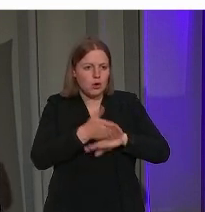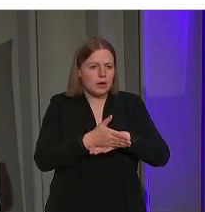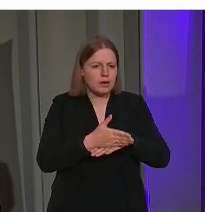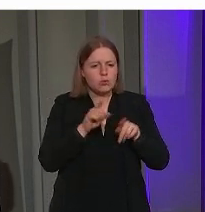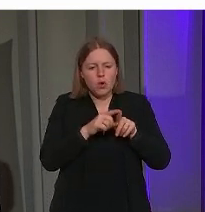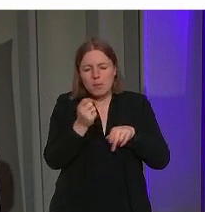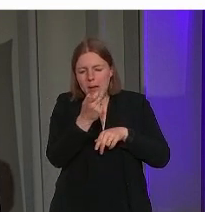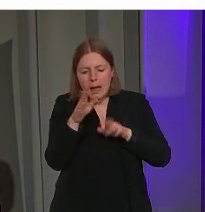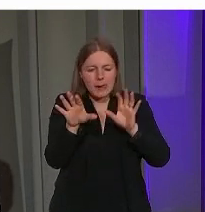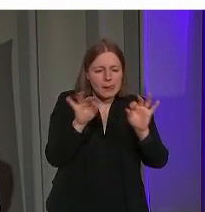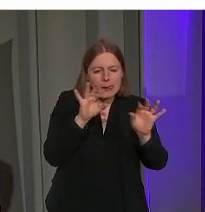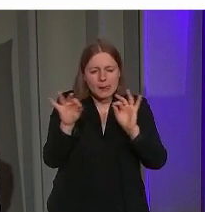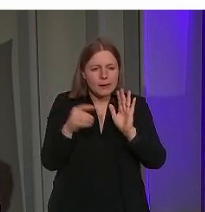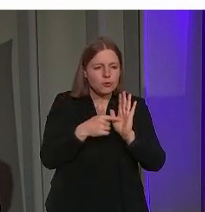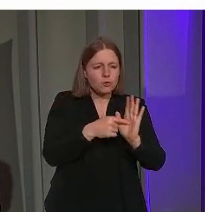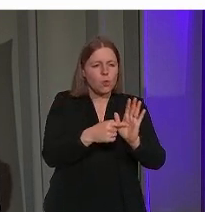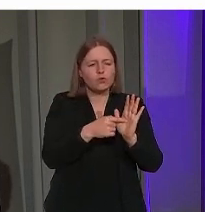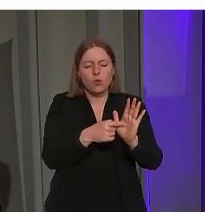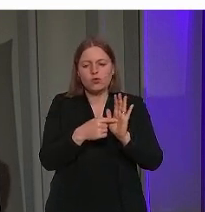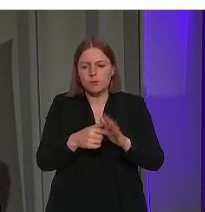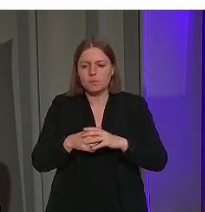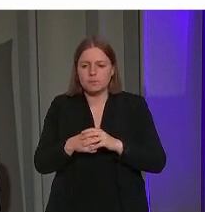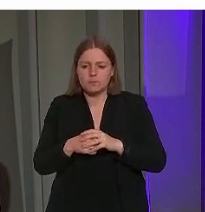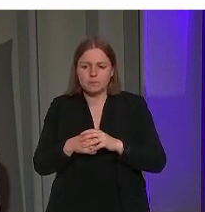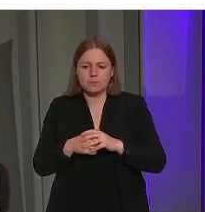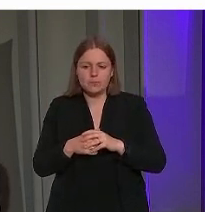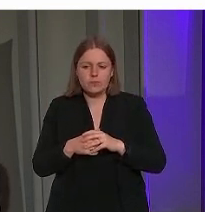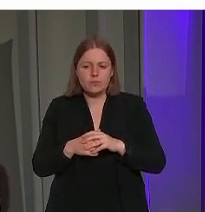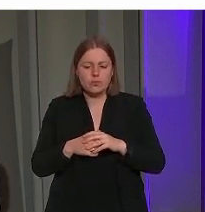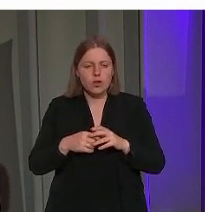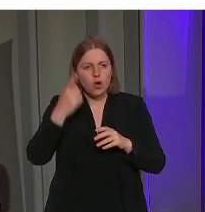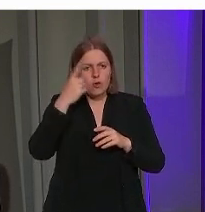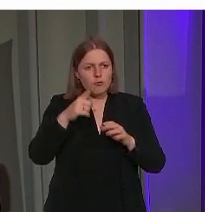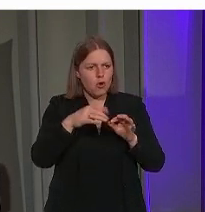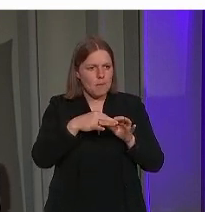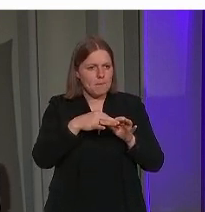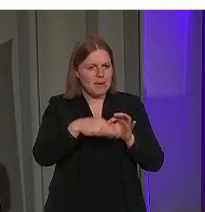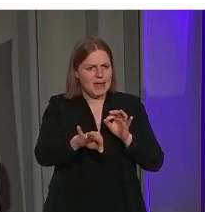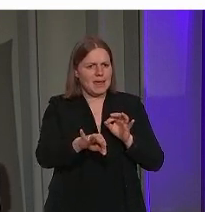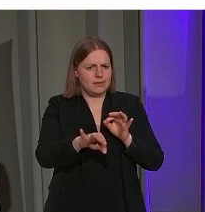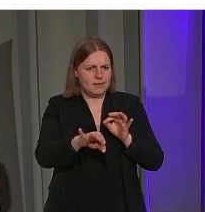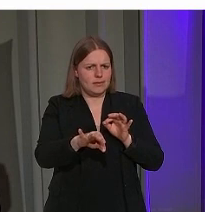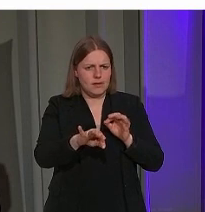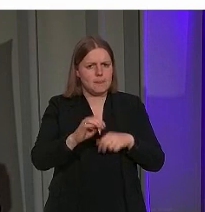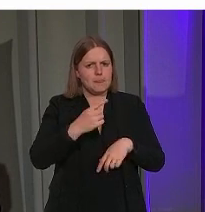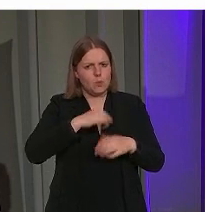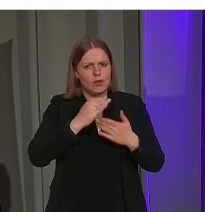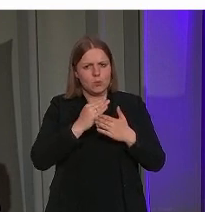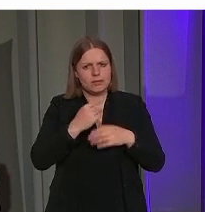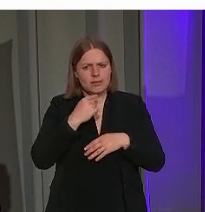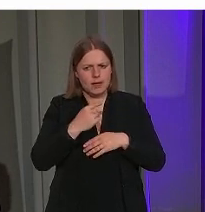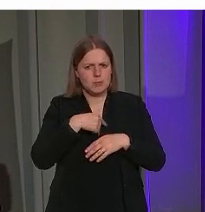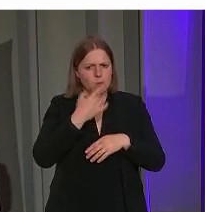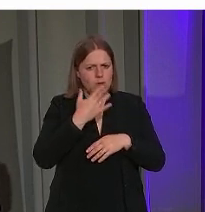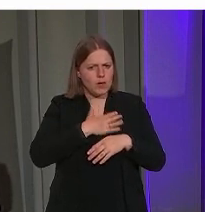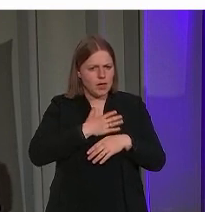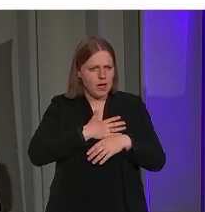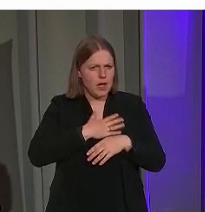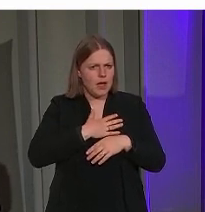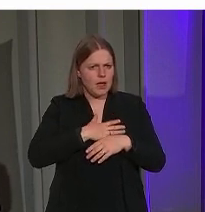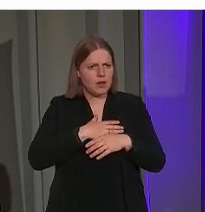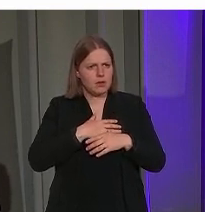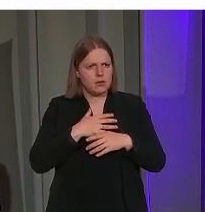and accessibility. I will give you a few examples regarding, yes,